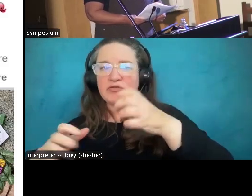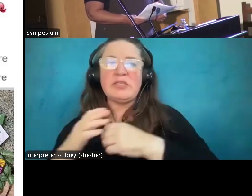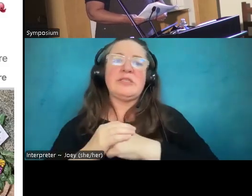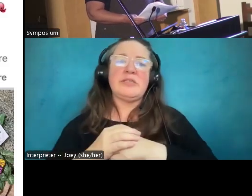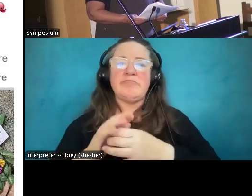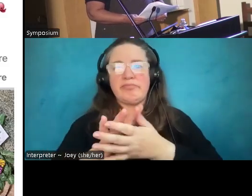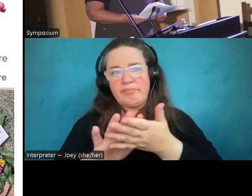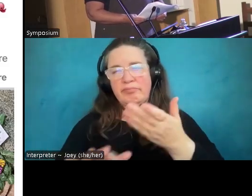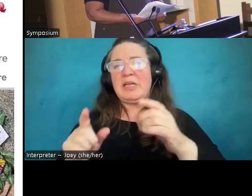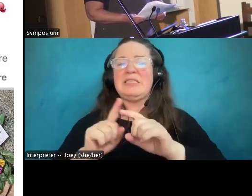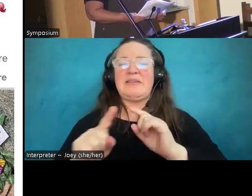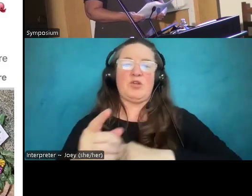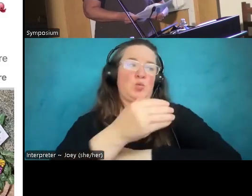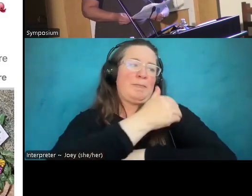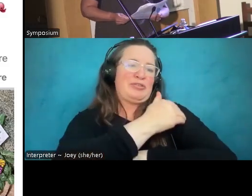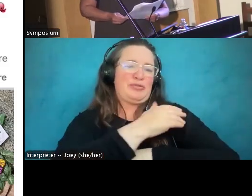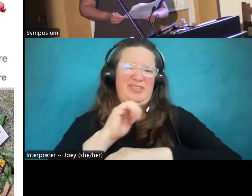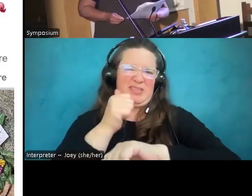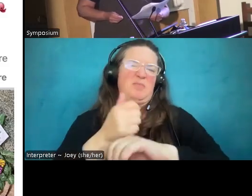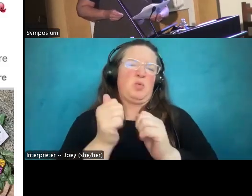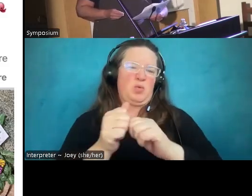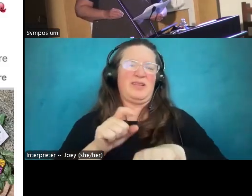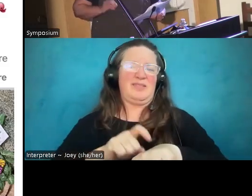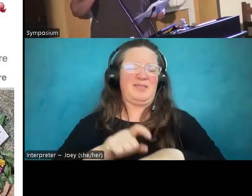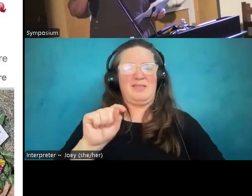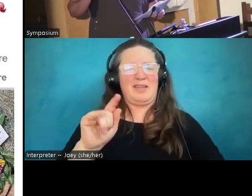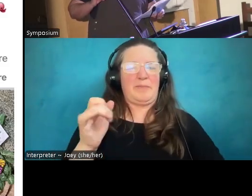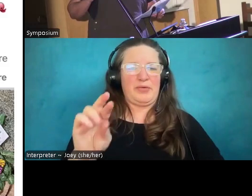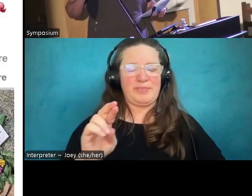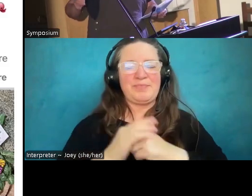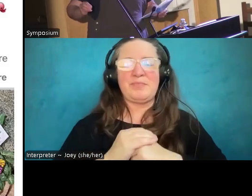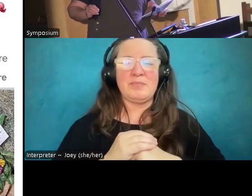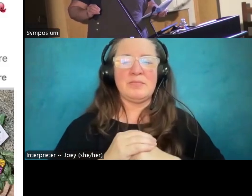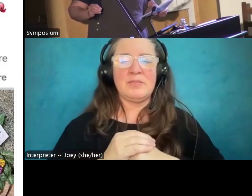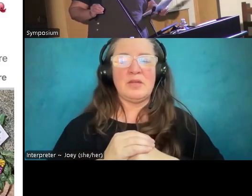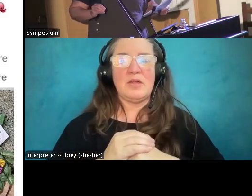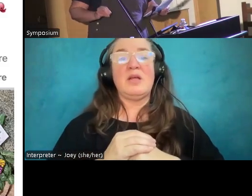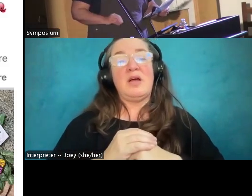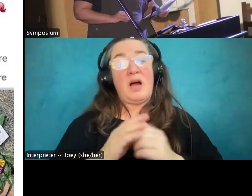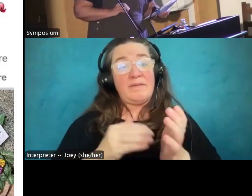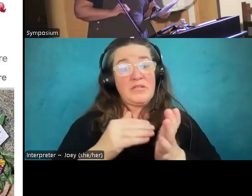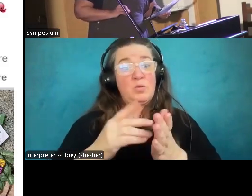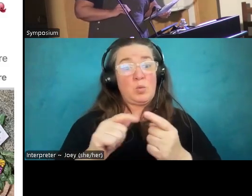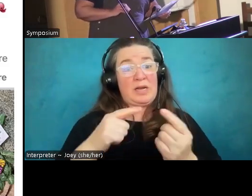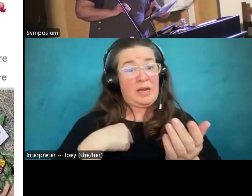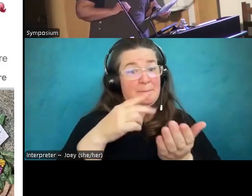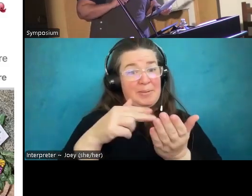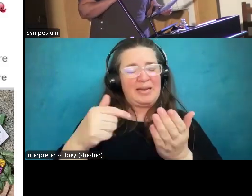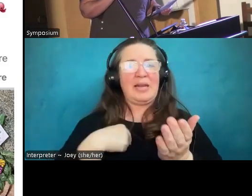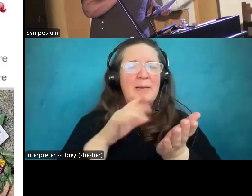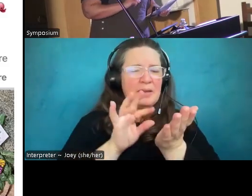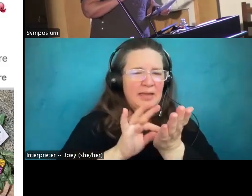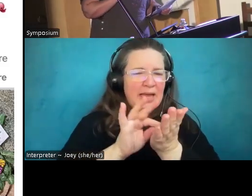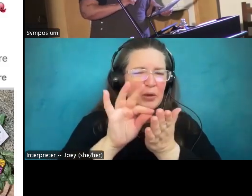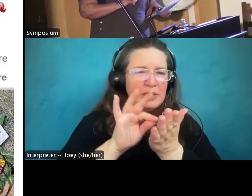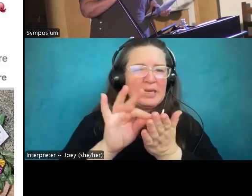myself. I find the time when I'm painting, I'm just counting dots often, or